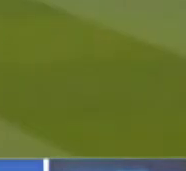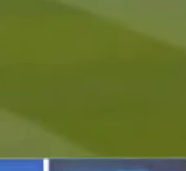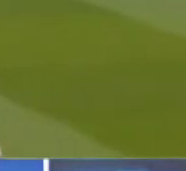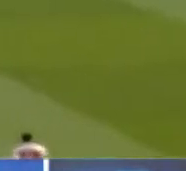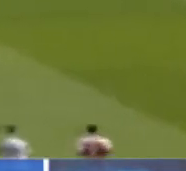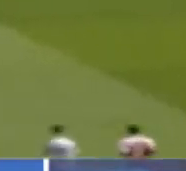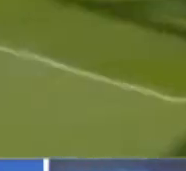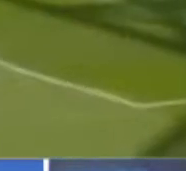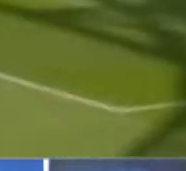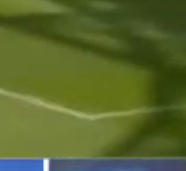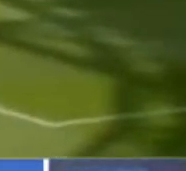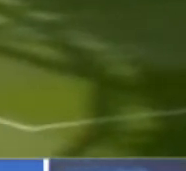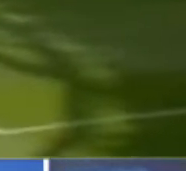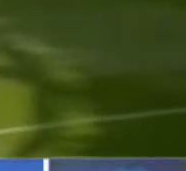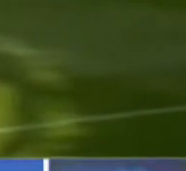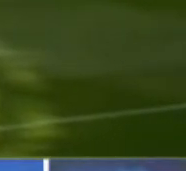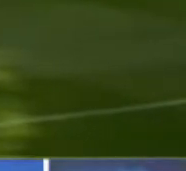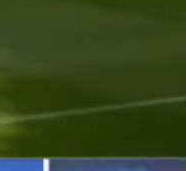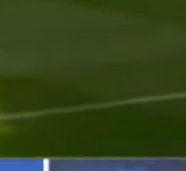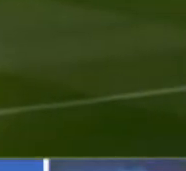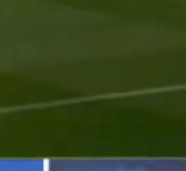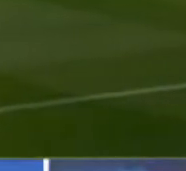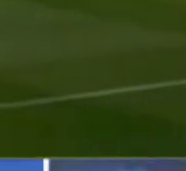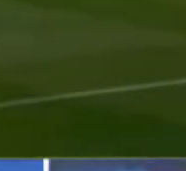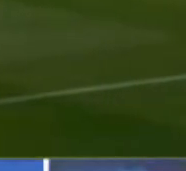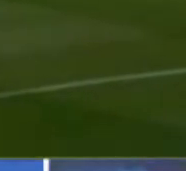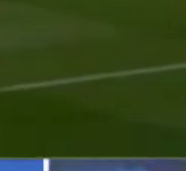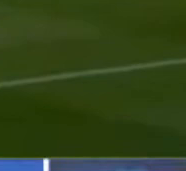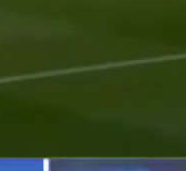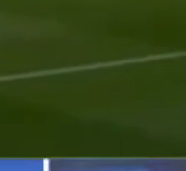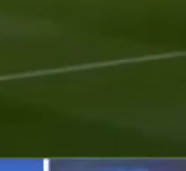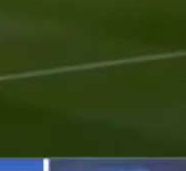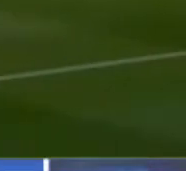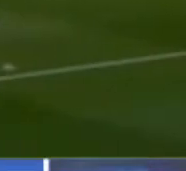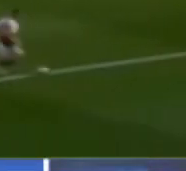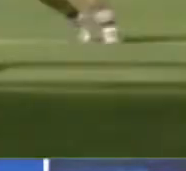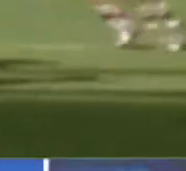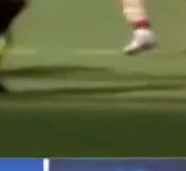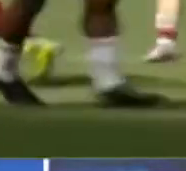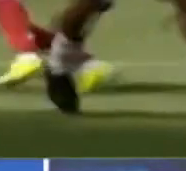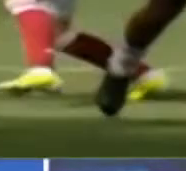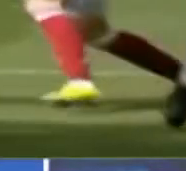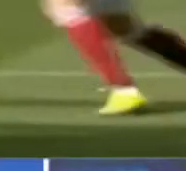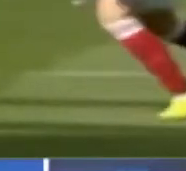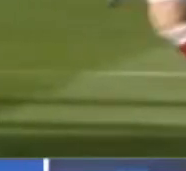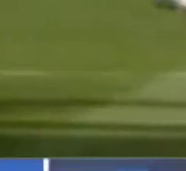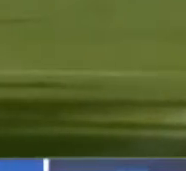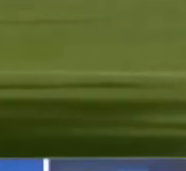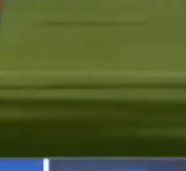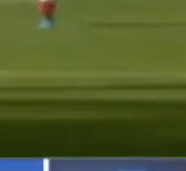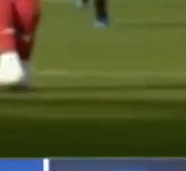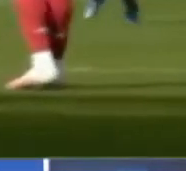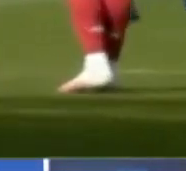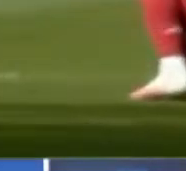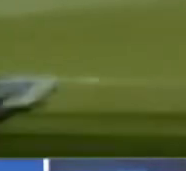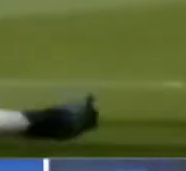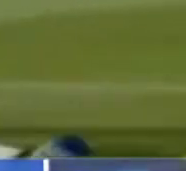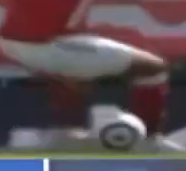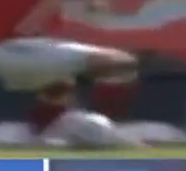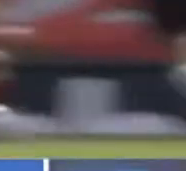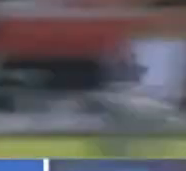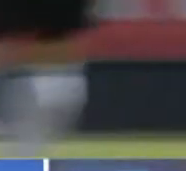on his way, but the pass. On towards Aina. There's the Mina again. Down he went. The challenge was